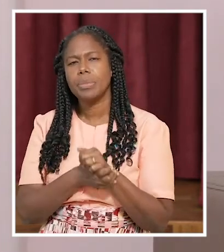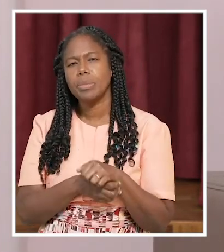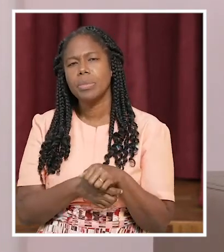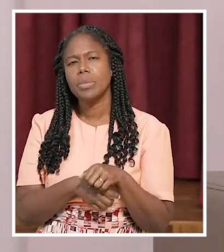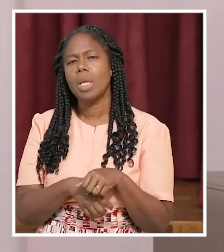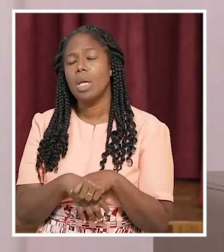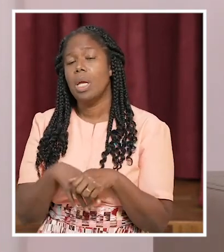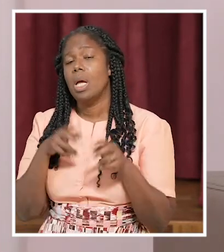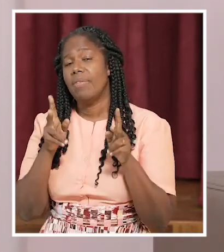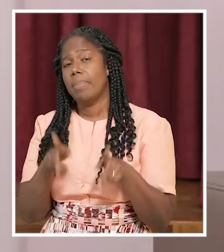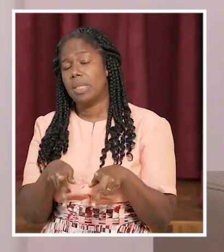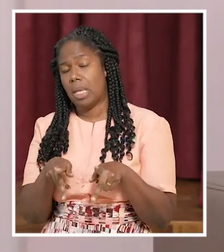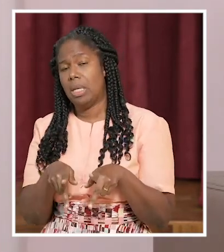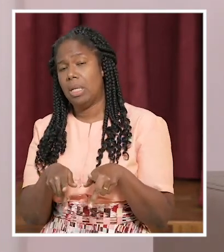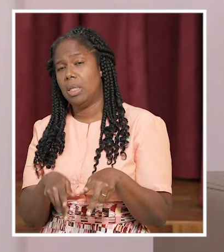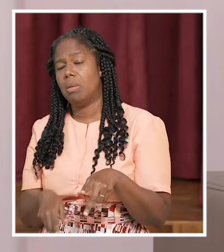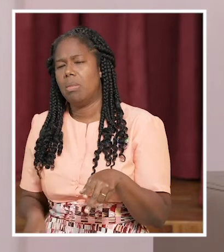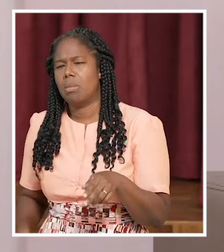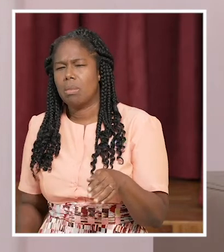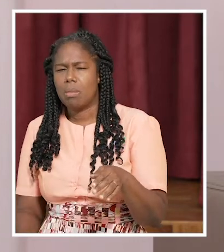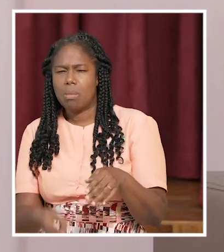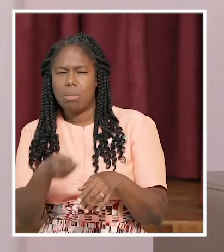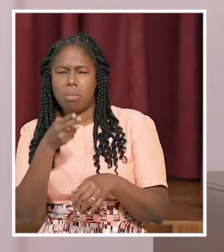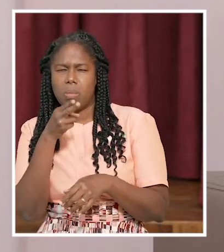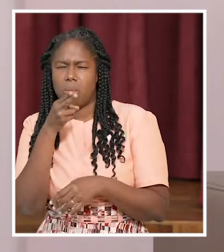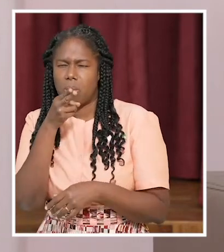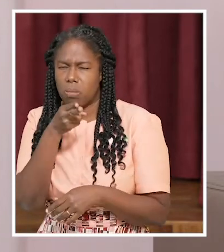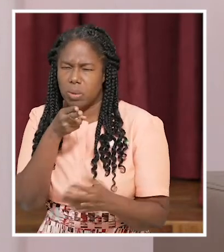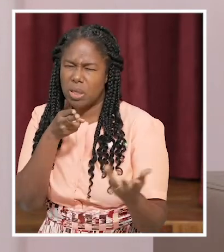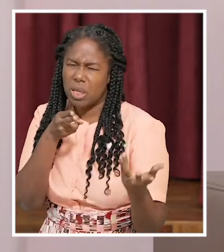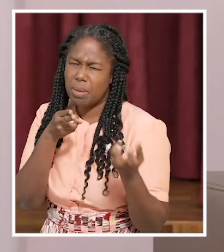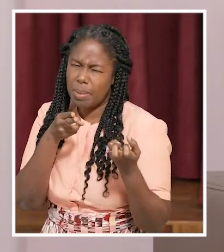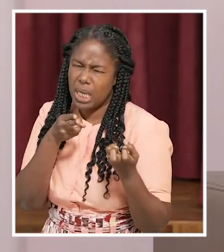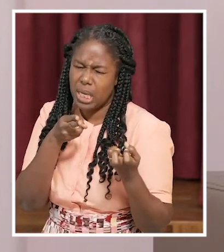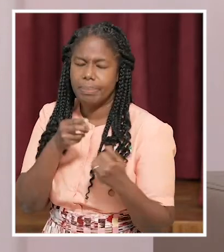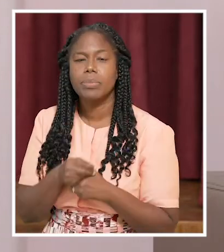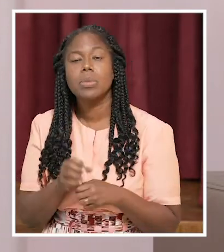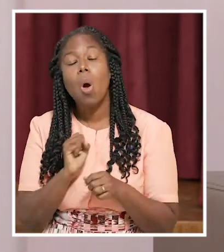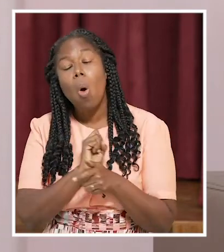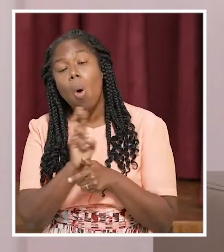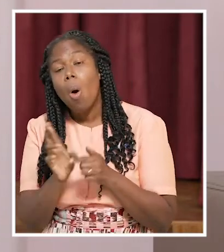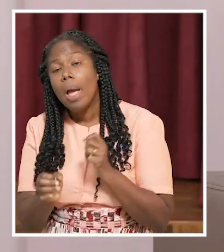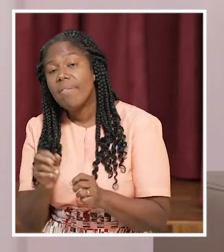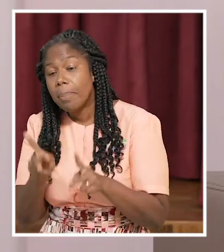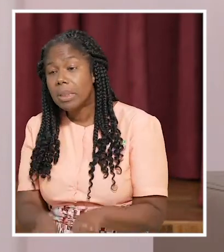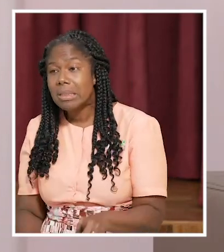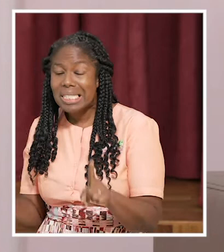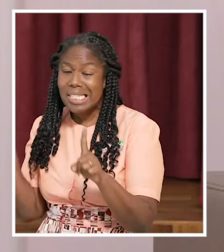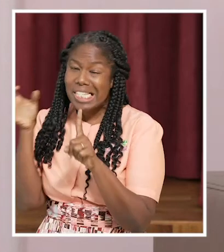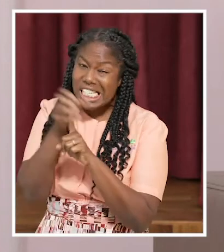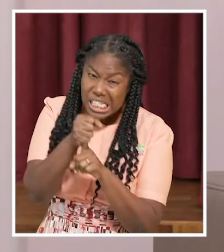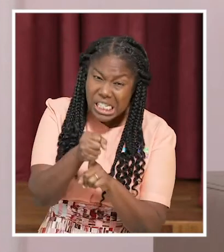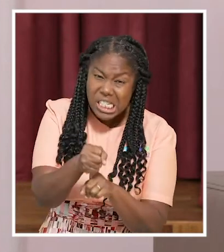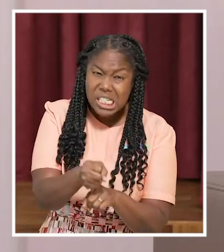gunpoint or was in a plane crash or raped or, you know, something really, Or even we've seen it sometimes after motor vehicle